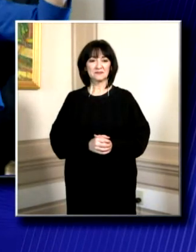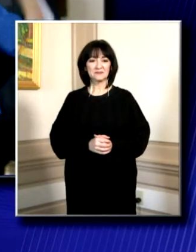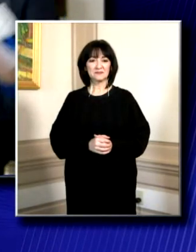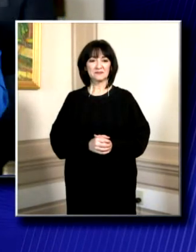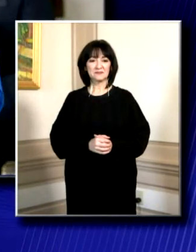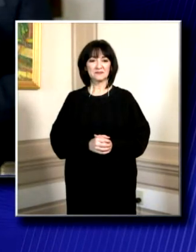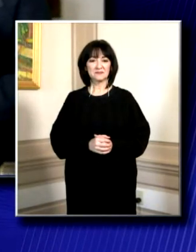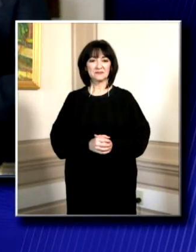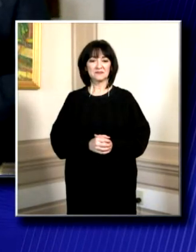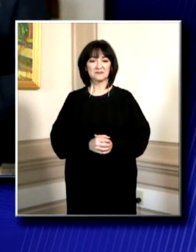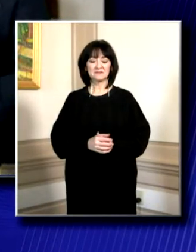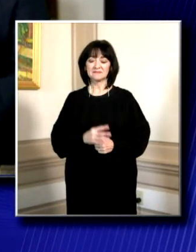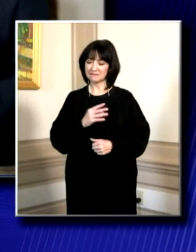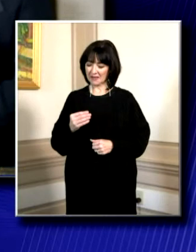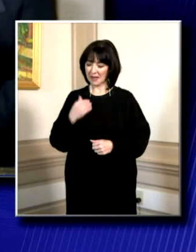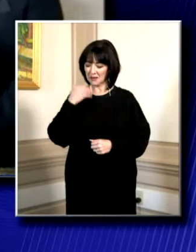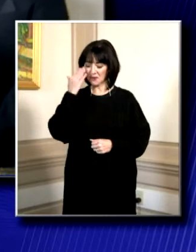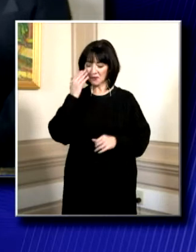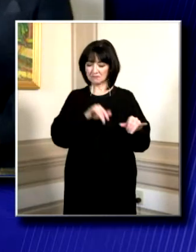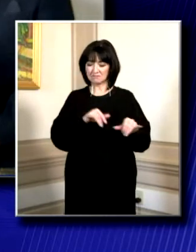And in due fashion, Okay.